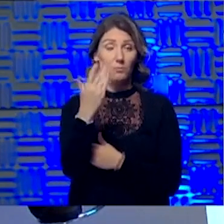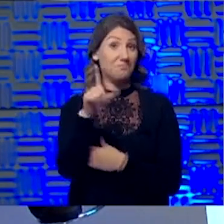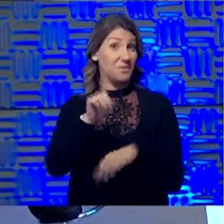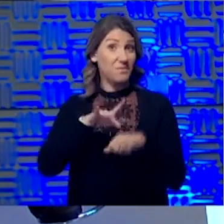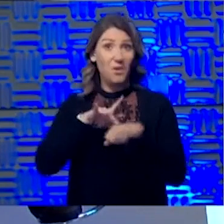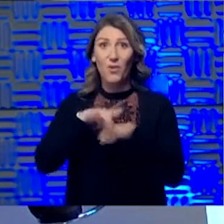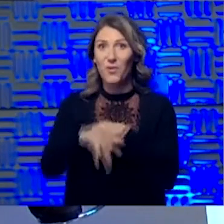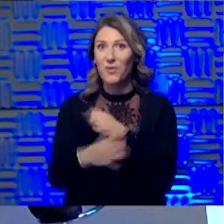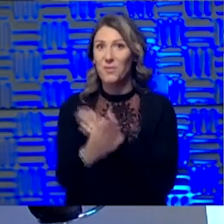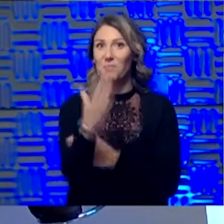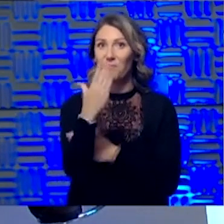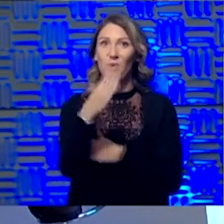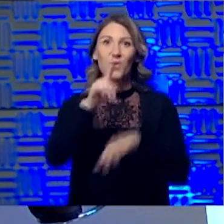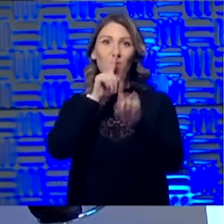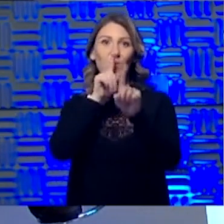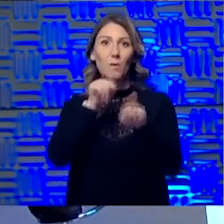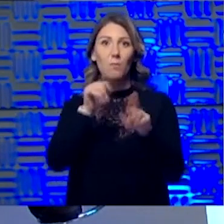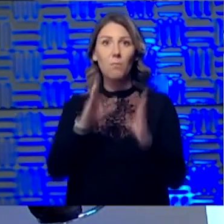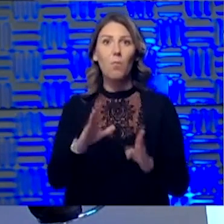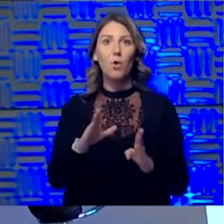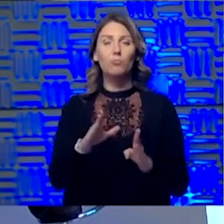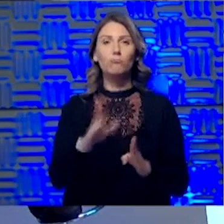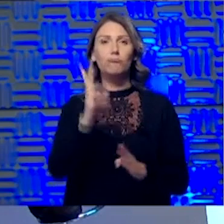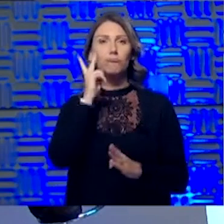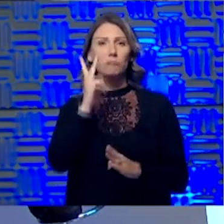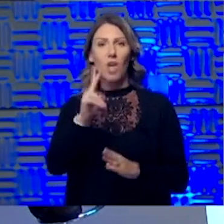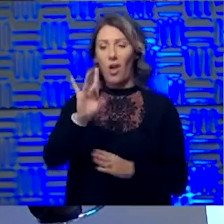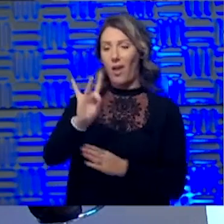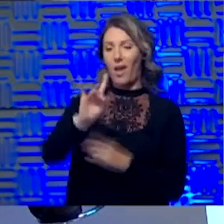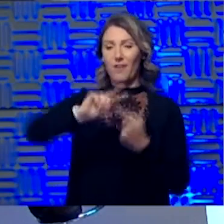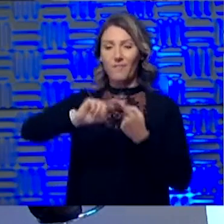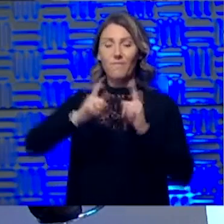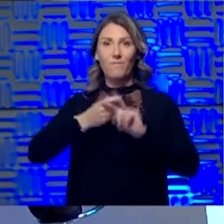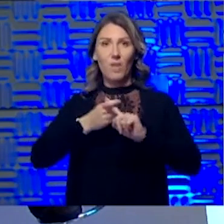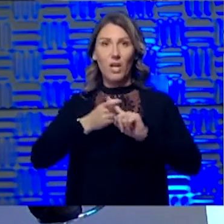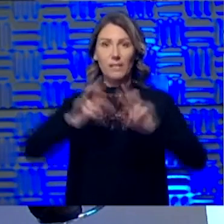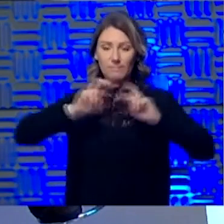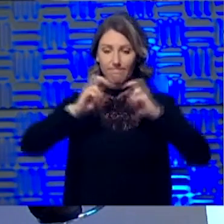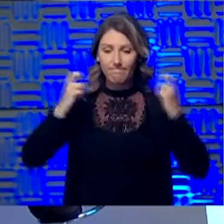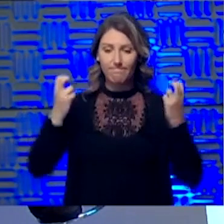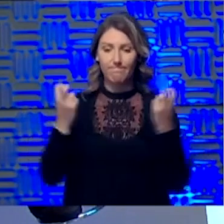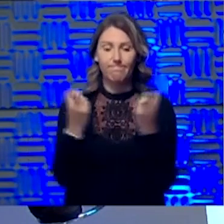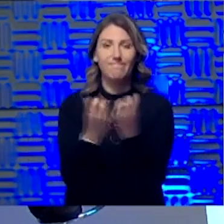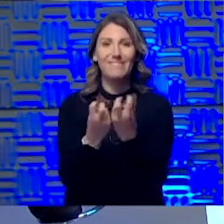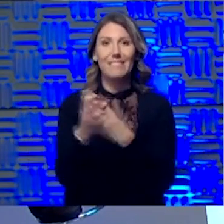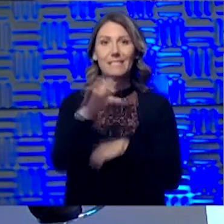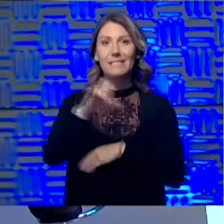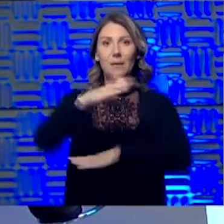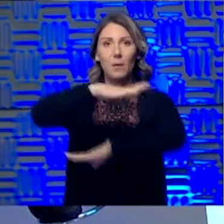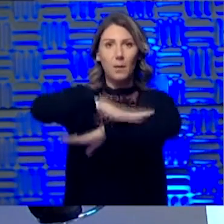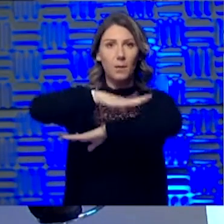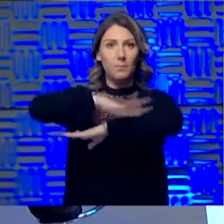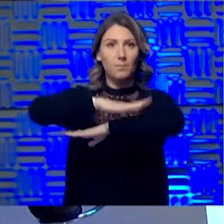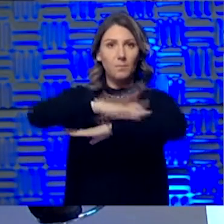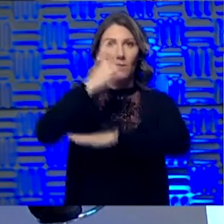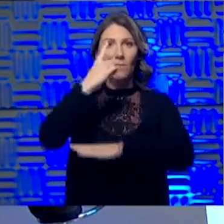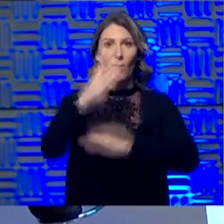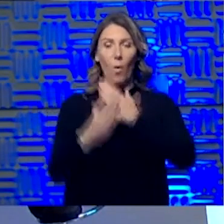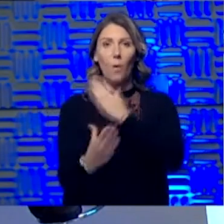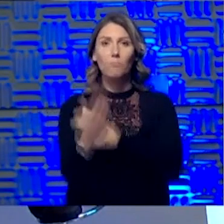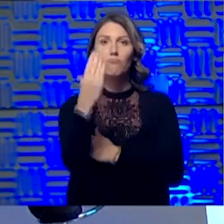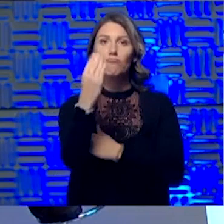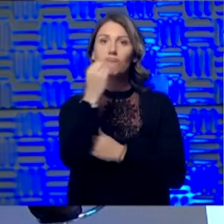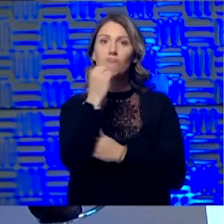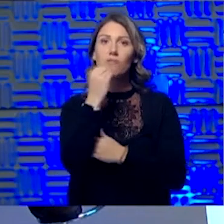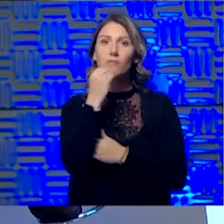morning reporter, saw a group of 8 friends sitting at the same table for breakfast, no masks, while the rest of the tables in